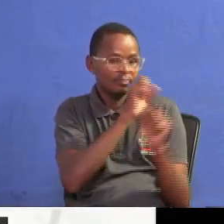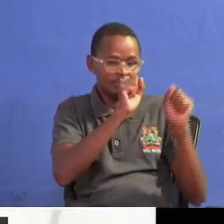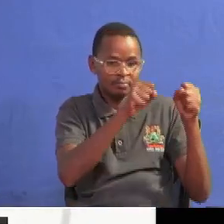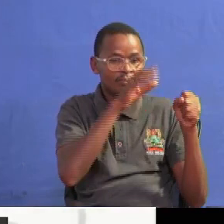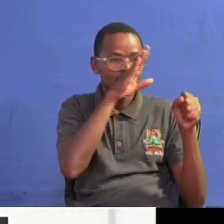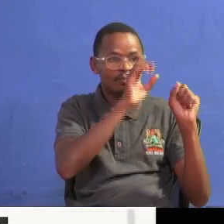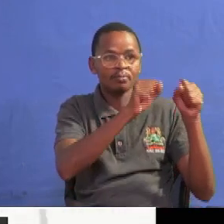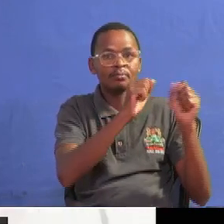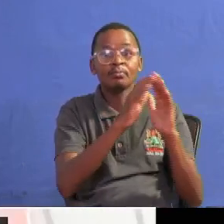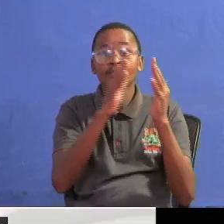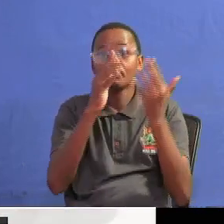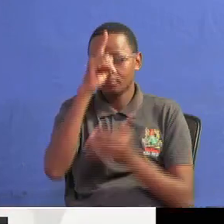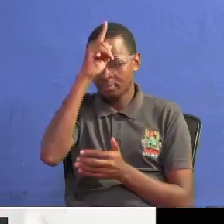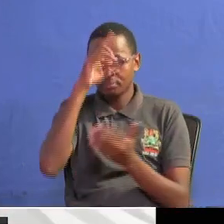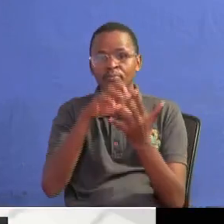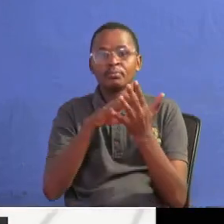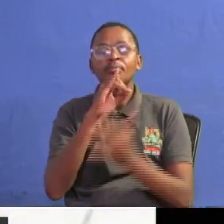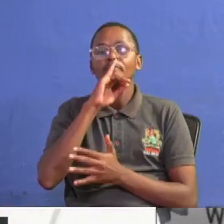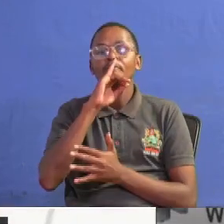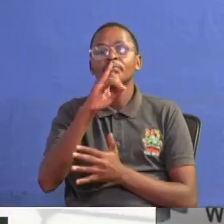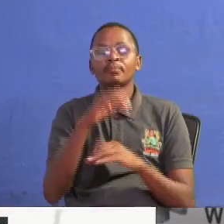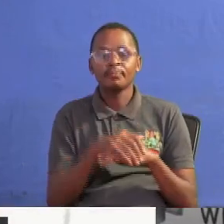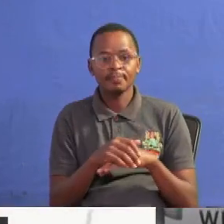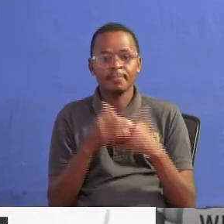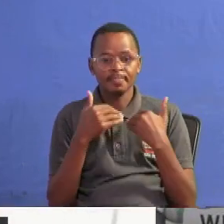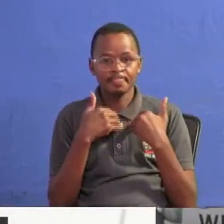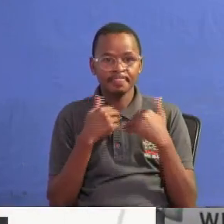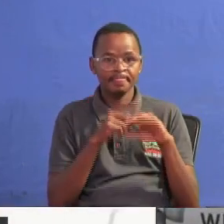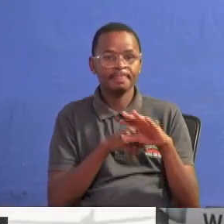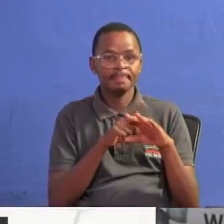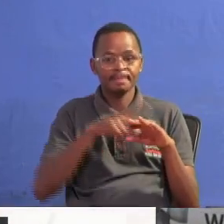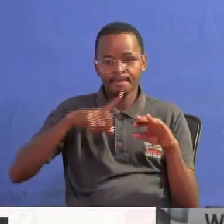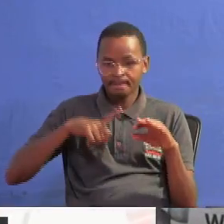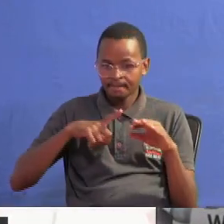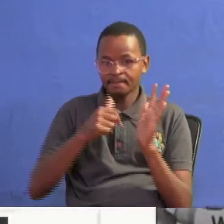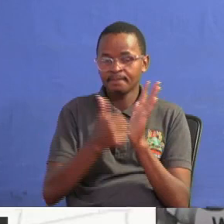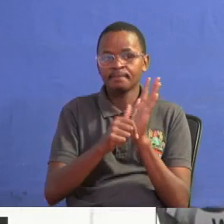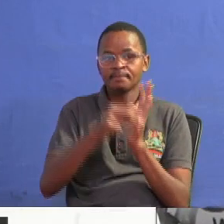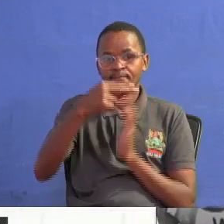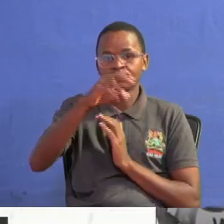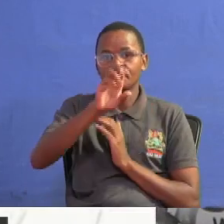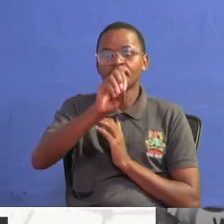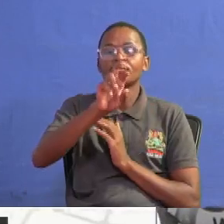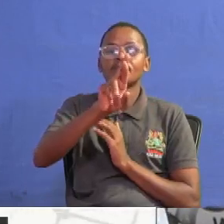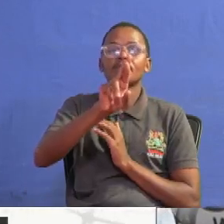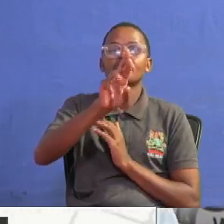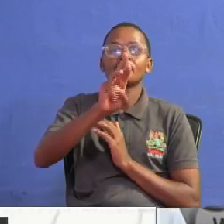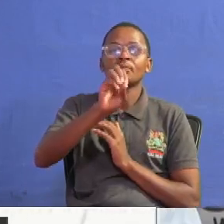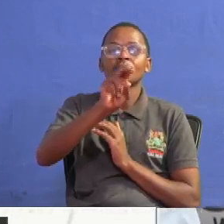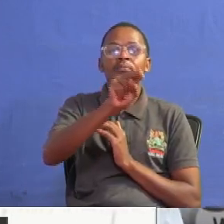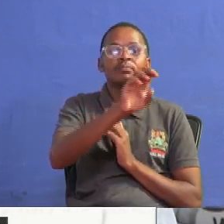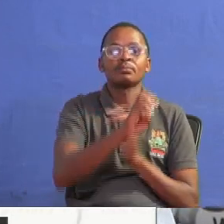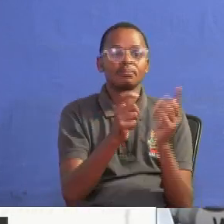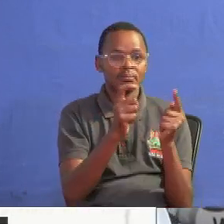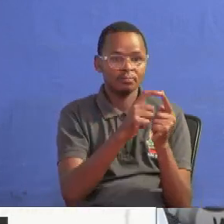be able to tell how serious the condition is. When you have a lady who's having issues with the hormones, pelvic pain, and all this, the